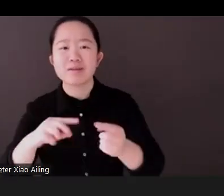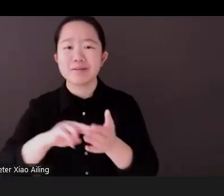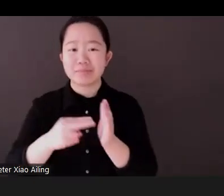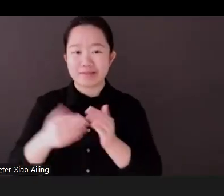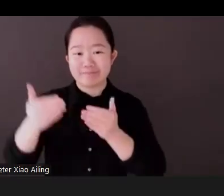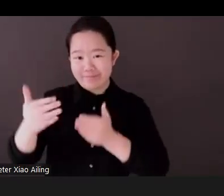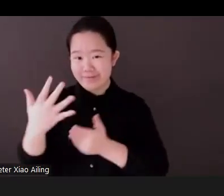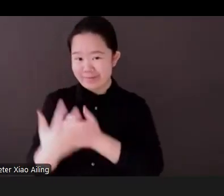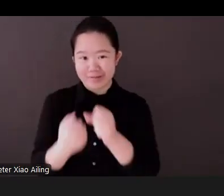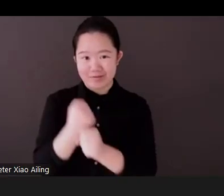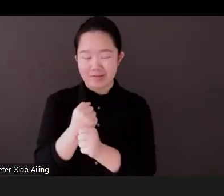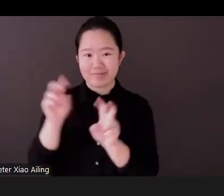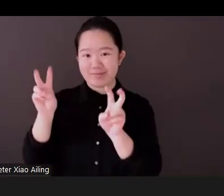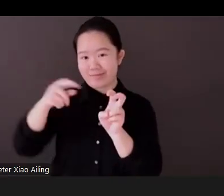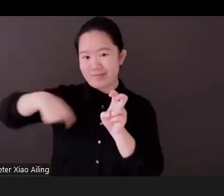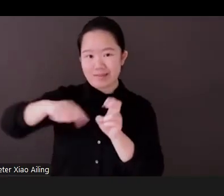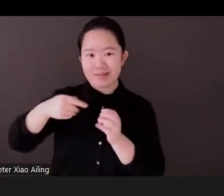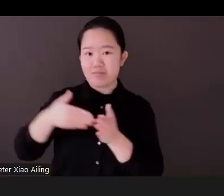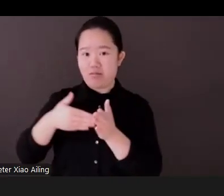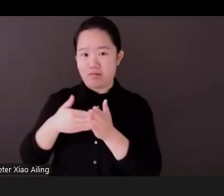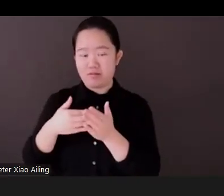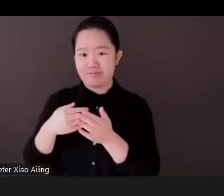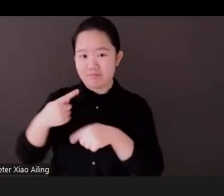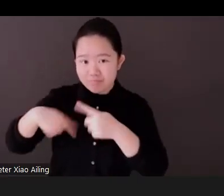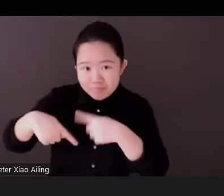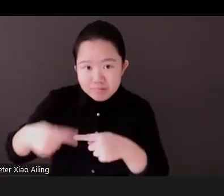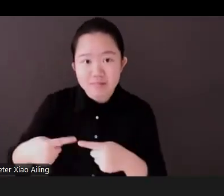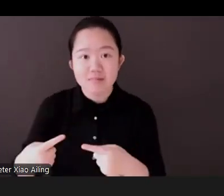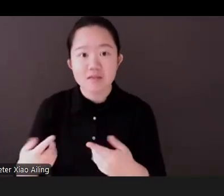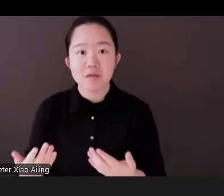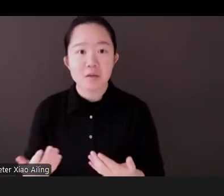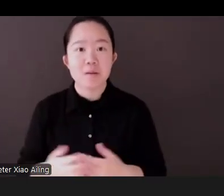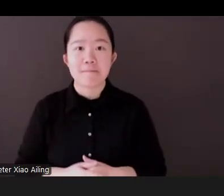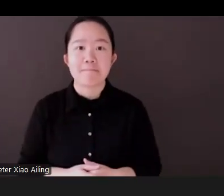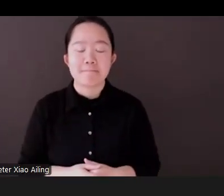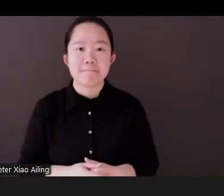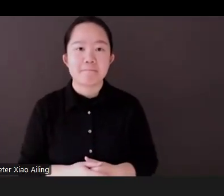and I wonder if there's another panelist that has